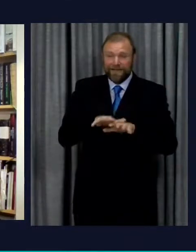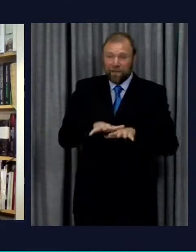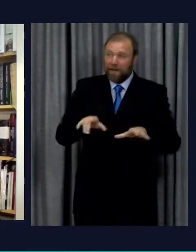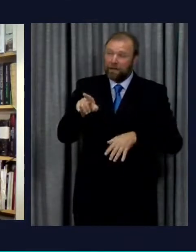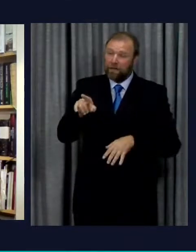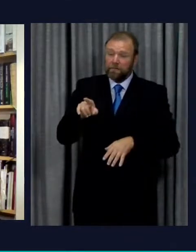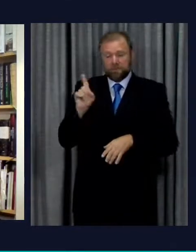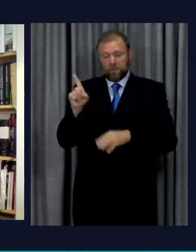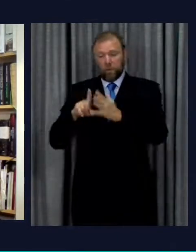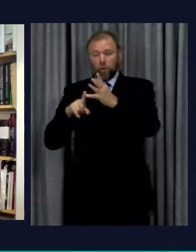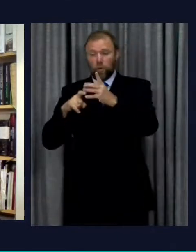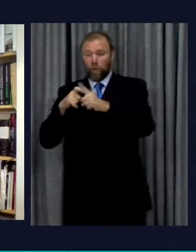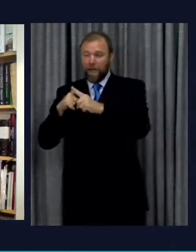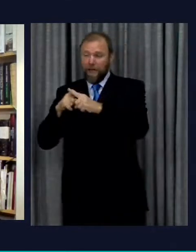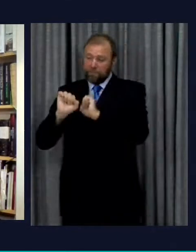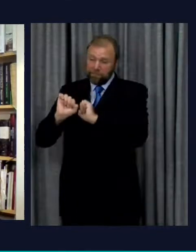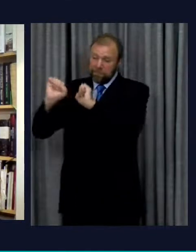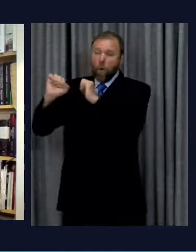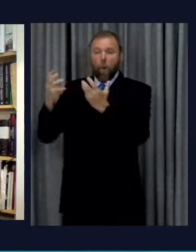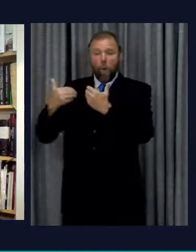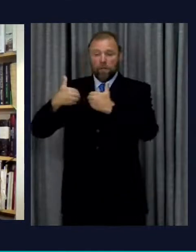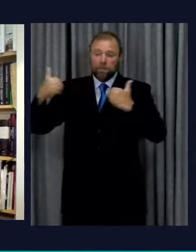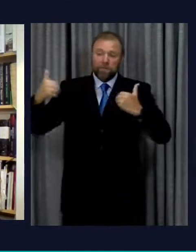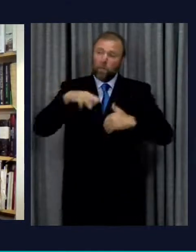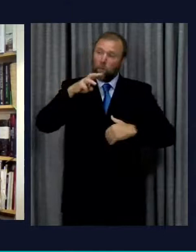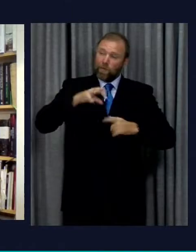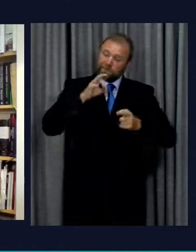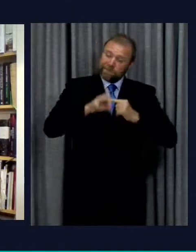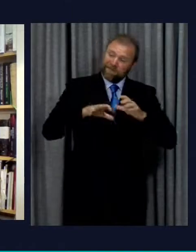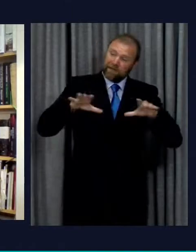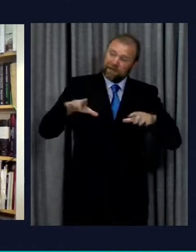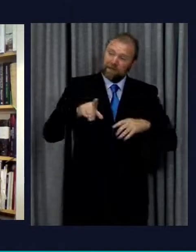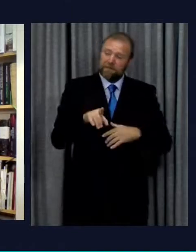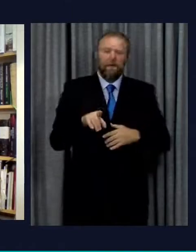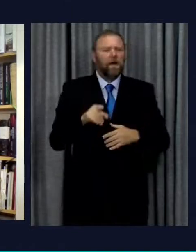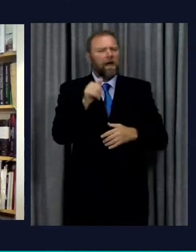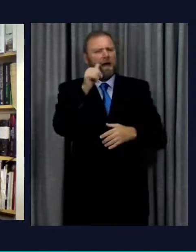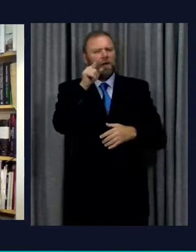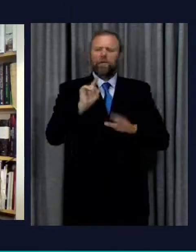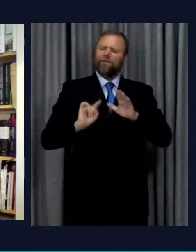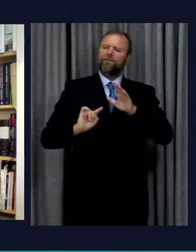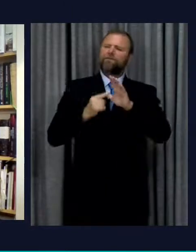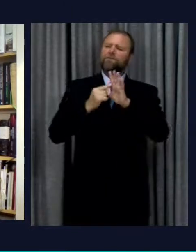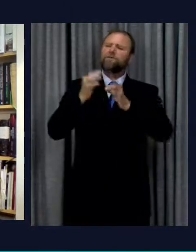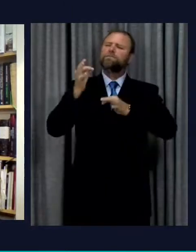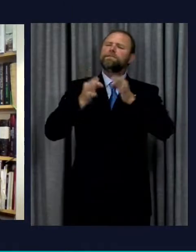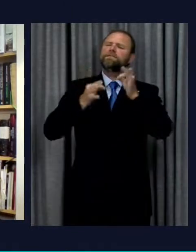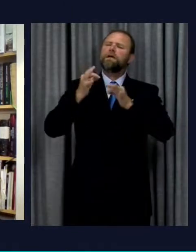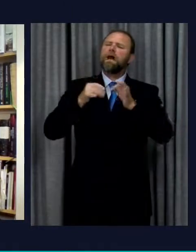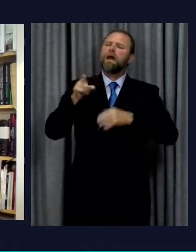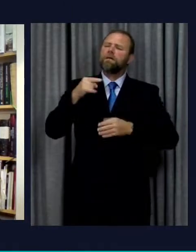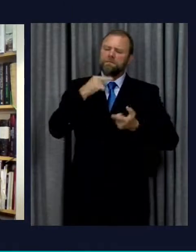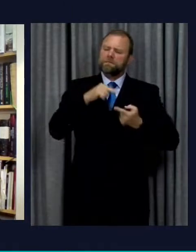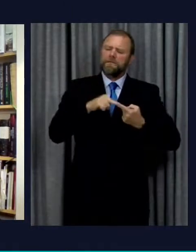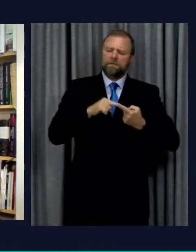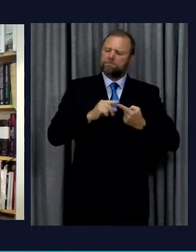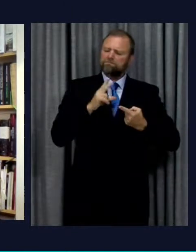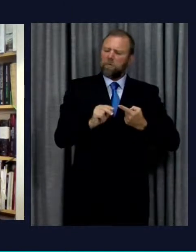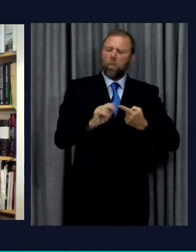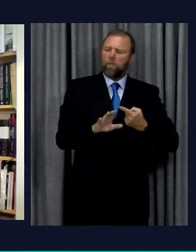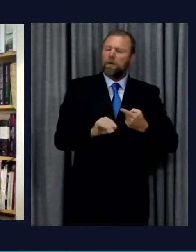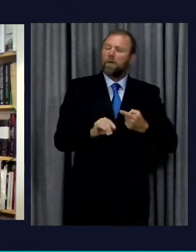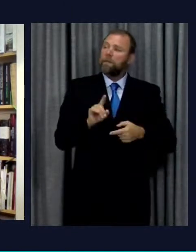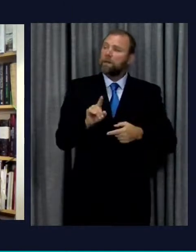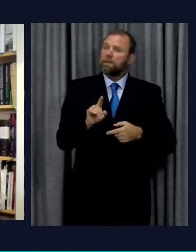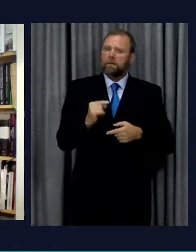Because the First Minister had not ruled out a Welsh public inquiry into the pandemic, but last night he tweeted that he'd